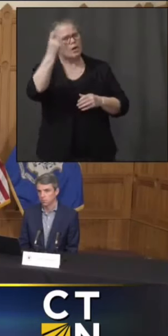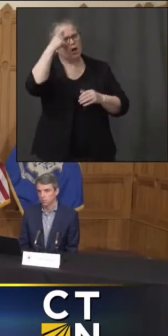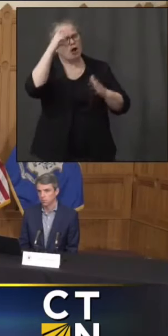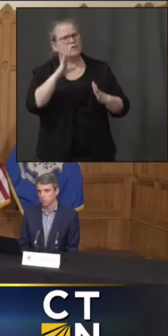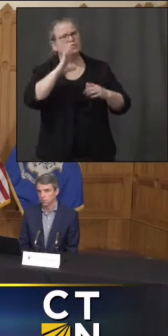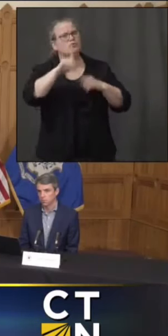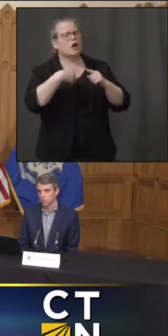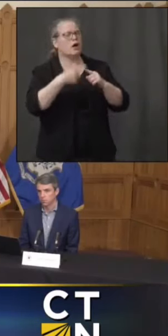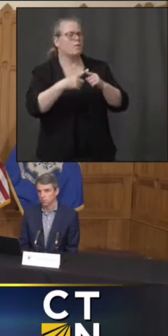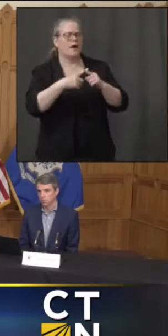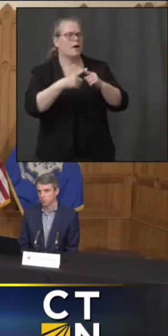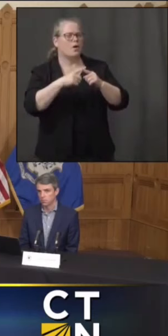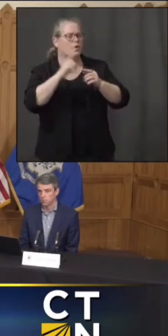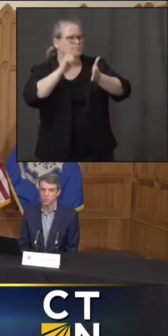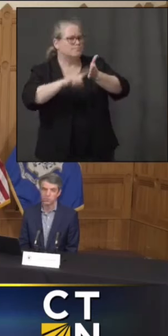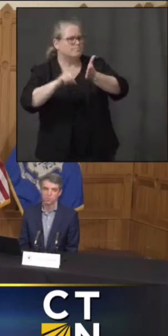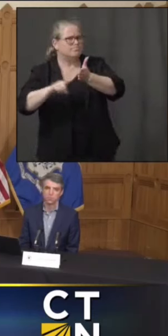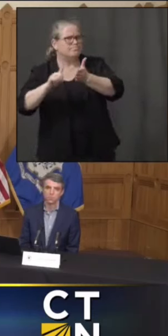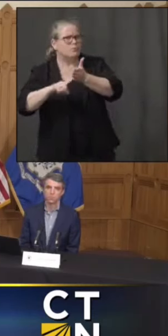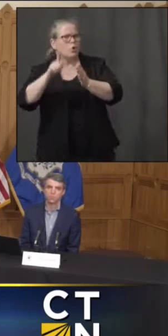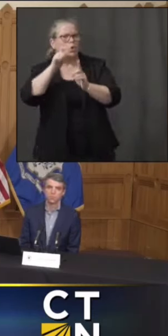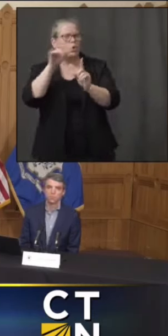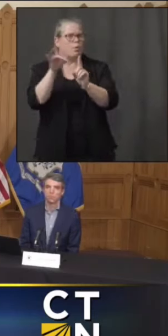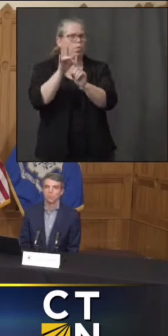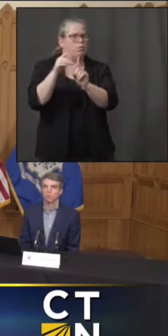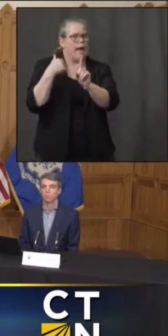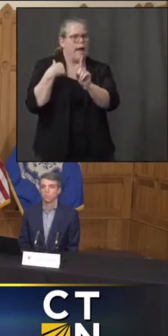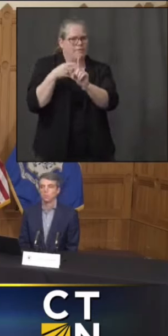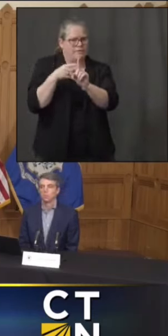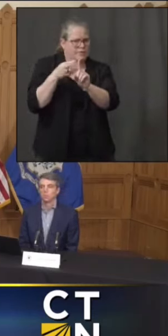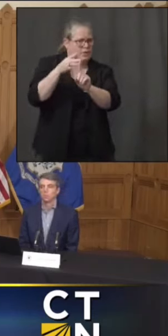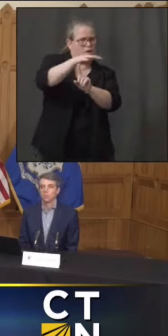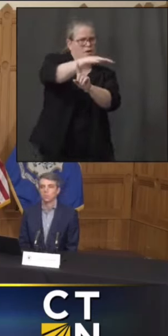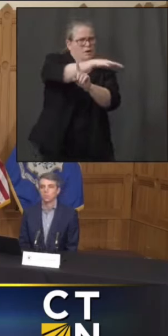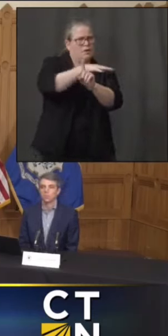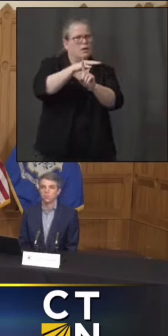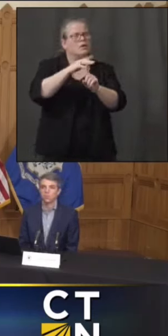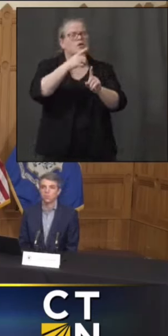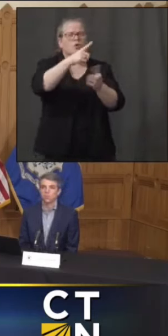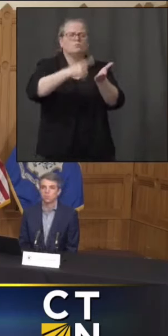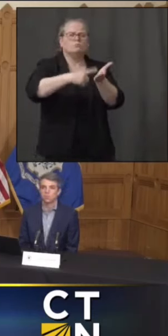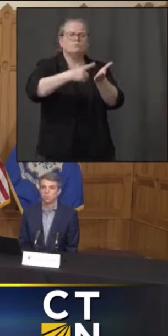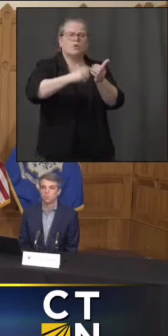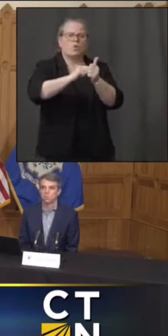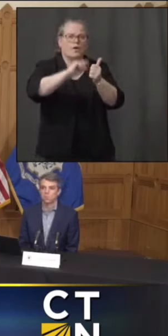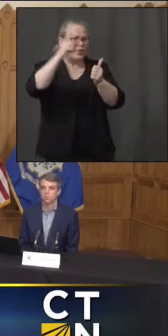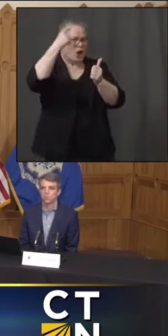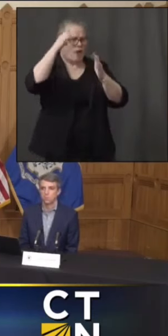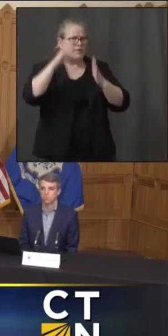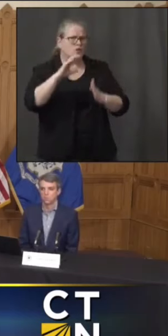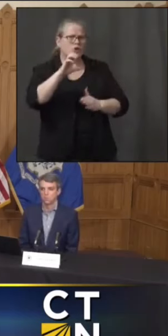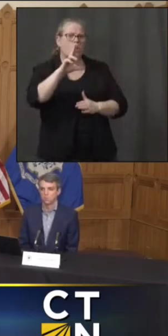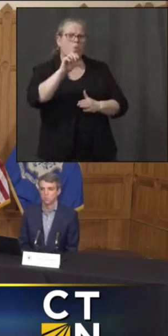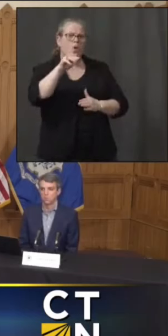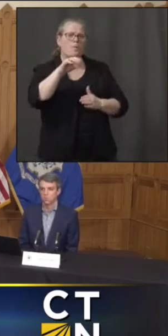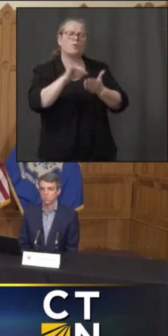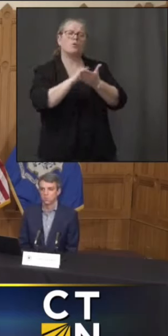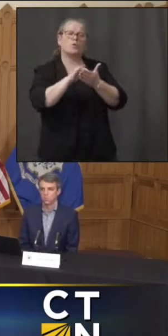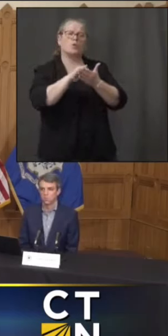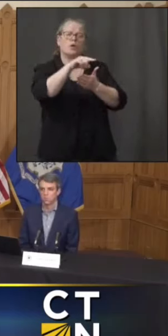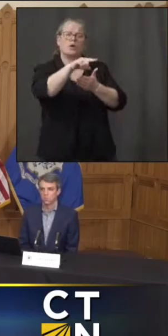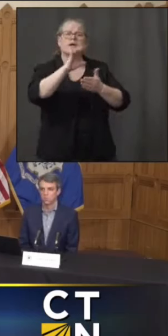Cuomo. Is this initiative that you're talking about today, is this the same thing that he was talking about in terms of working